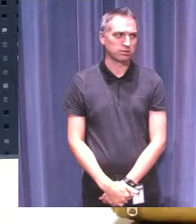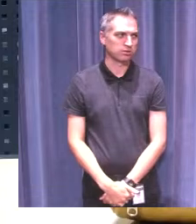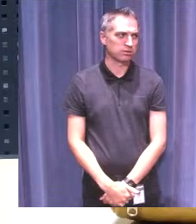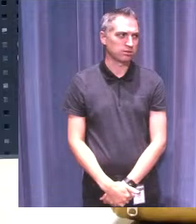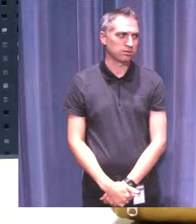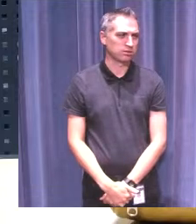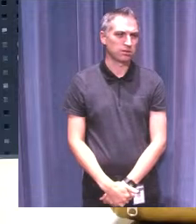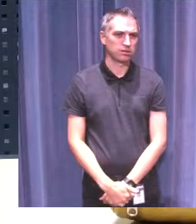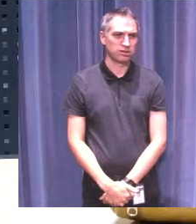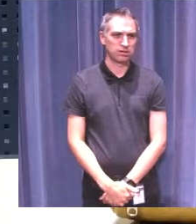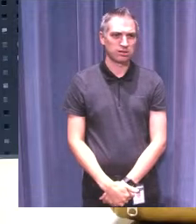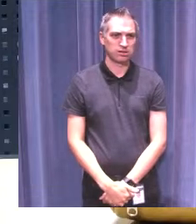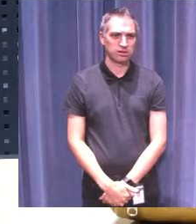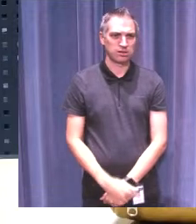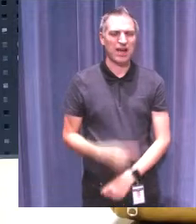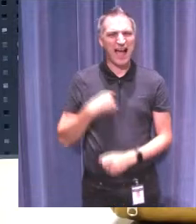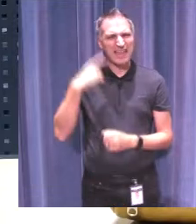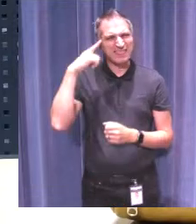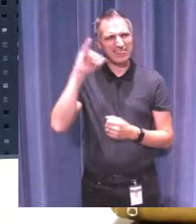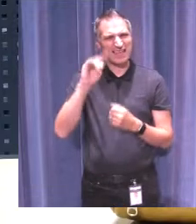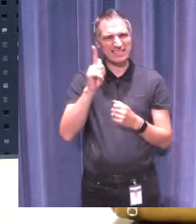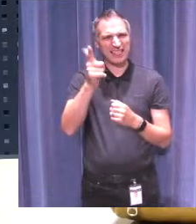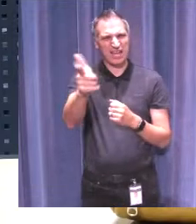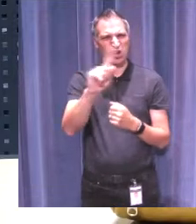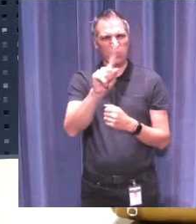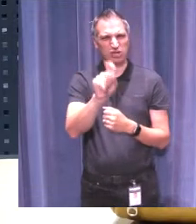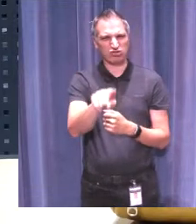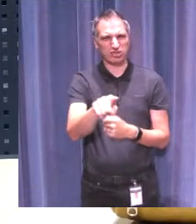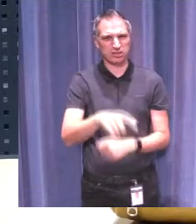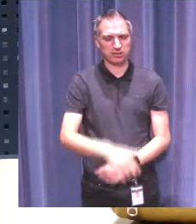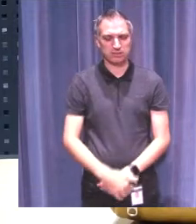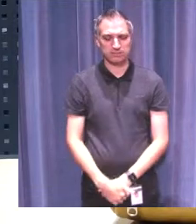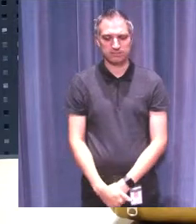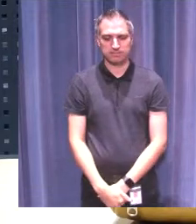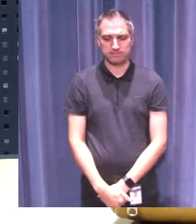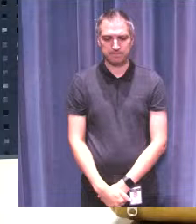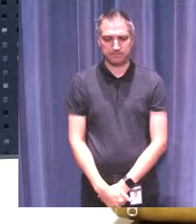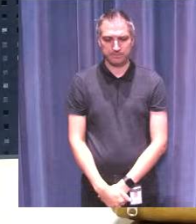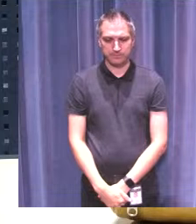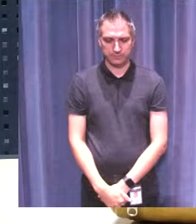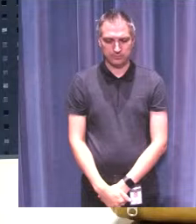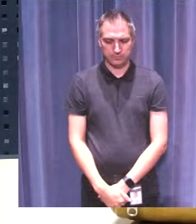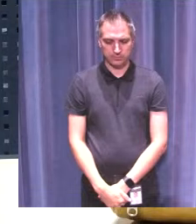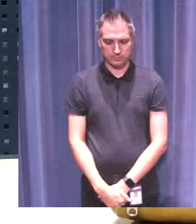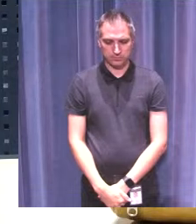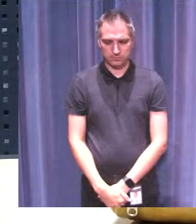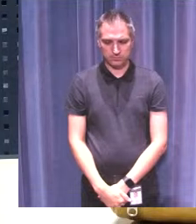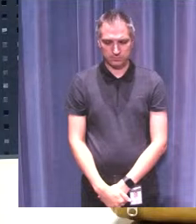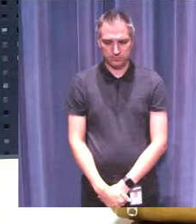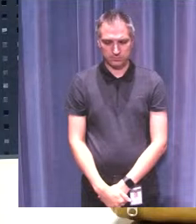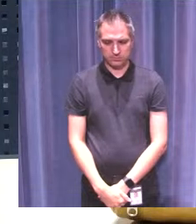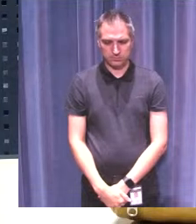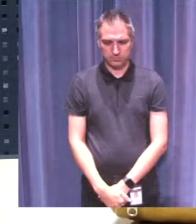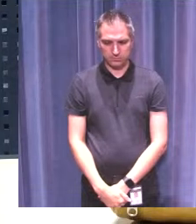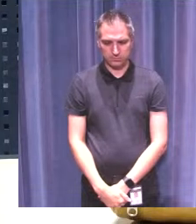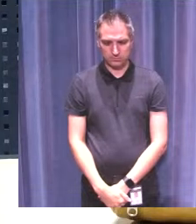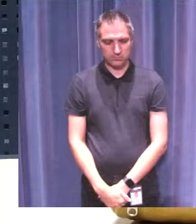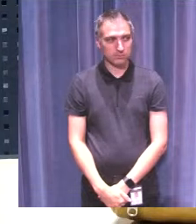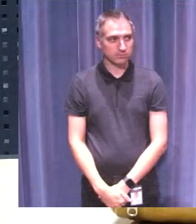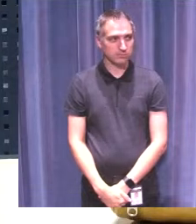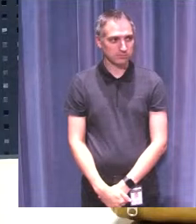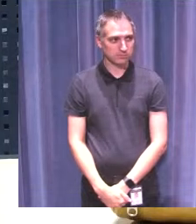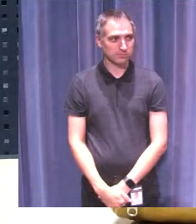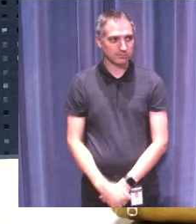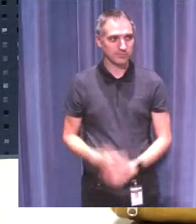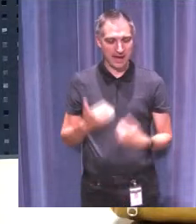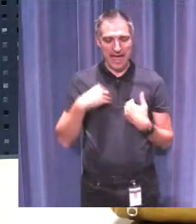think, Right, oh. I'm going to direct you not to Getting answer ahead? that question. Okay, I have an answer when it That comes